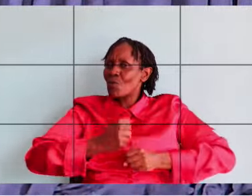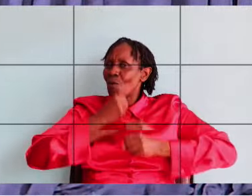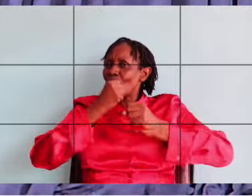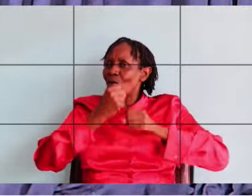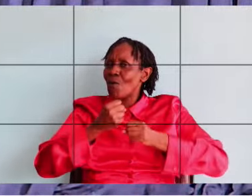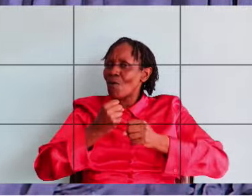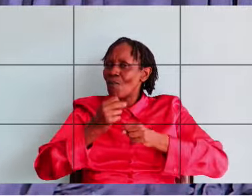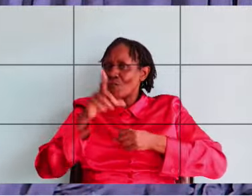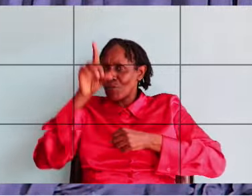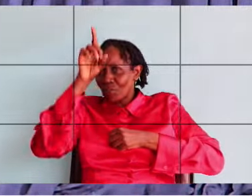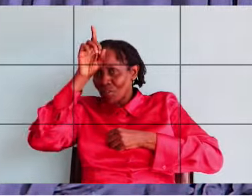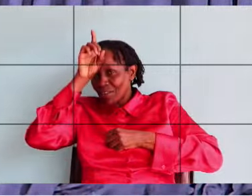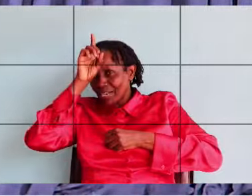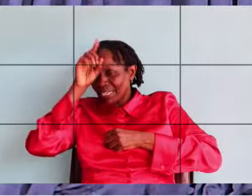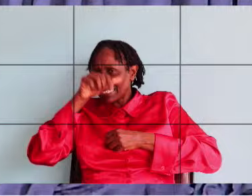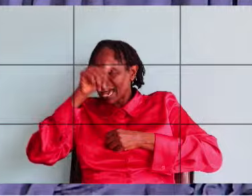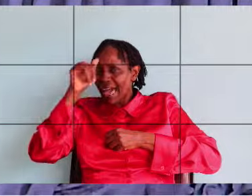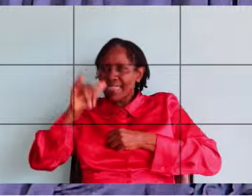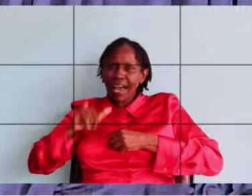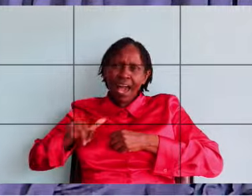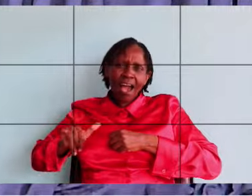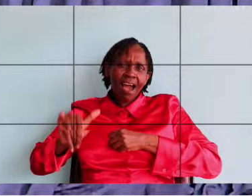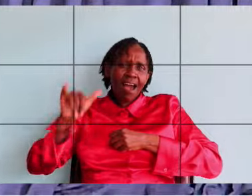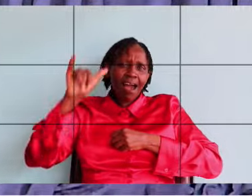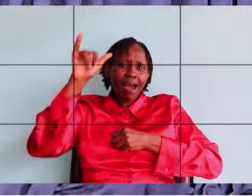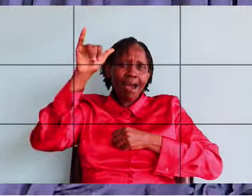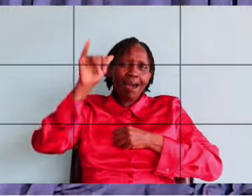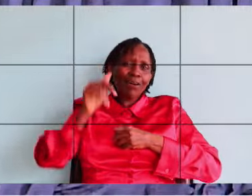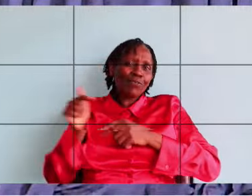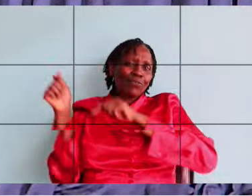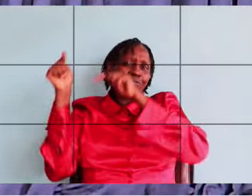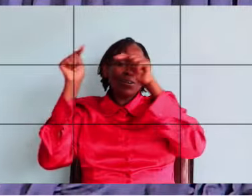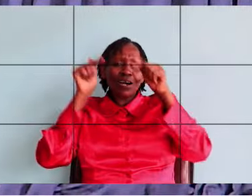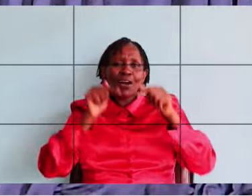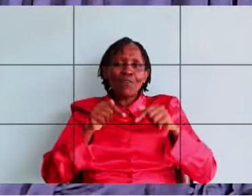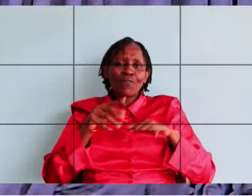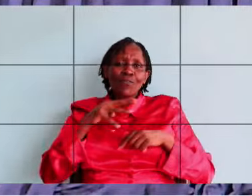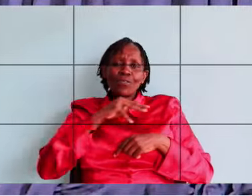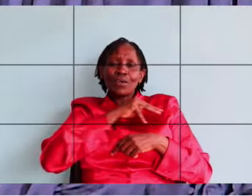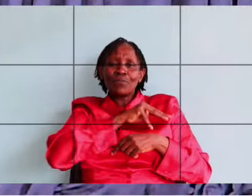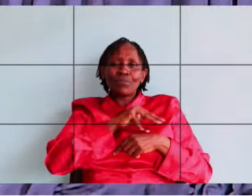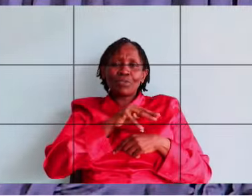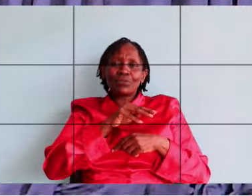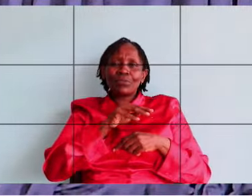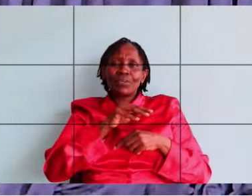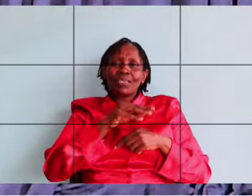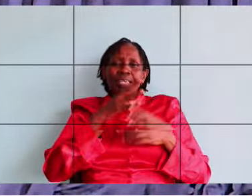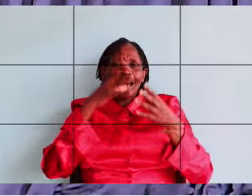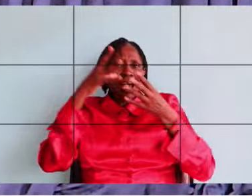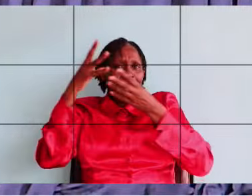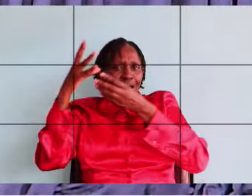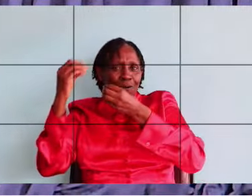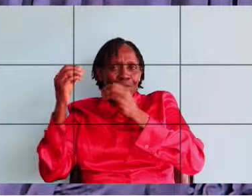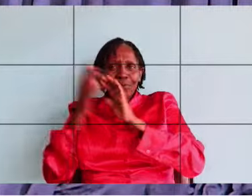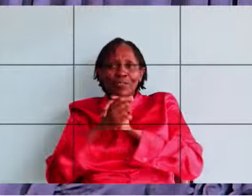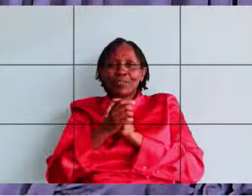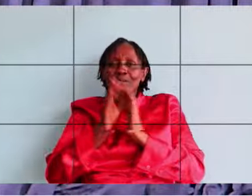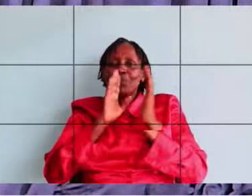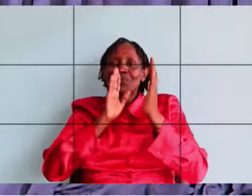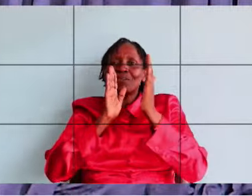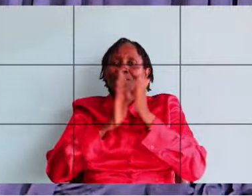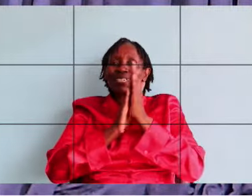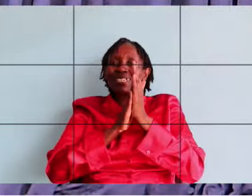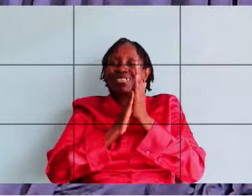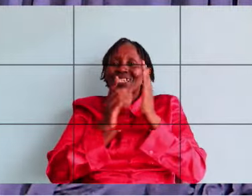take a flight across the Atlantic to come for a mission. They are going. Praise the name of the Lord. So